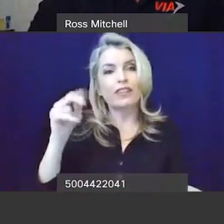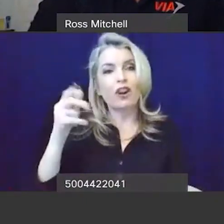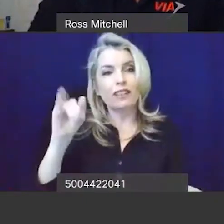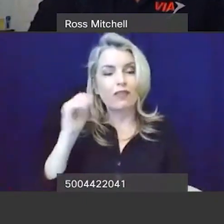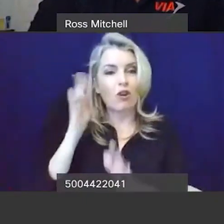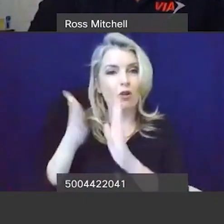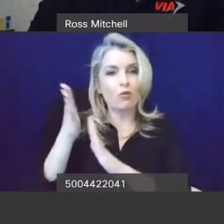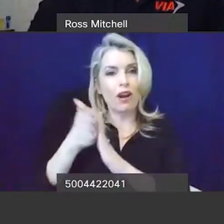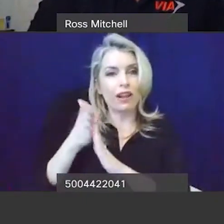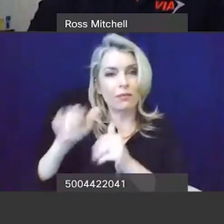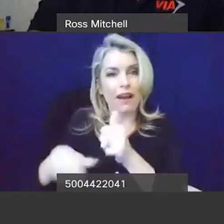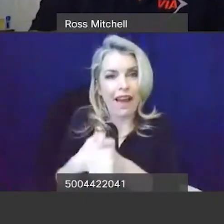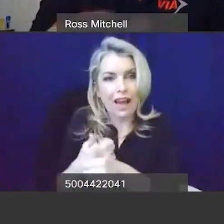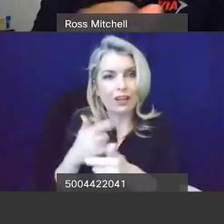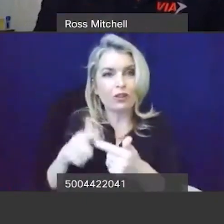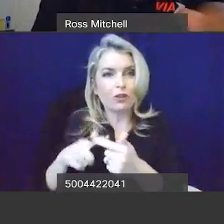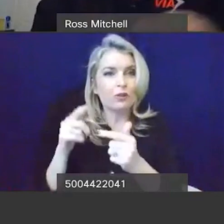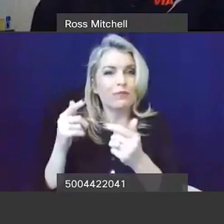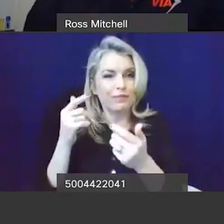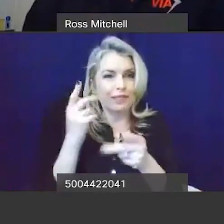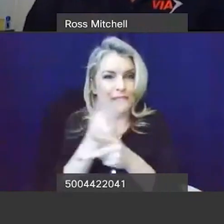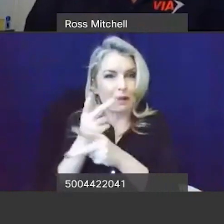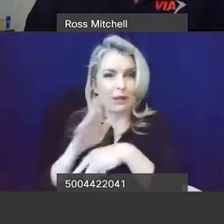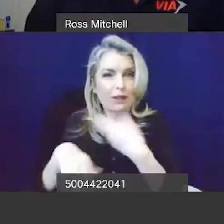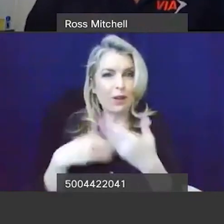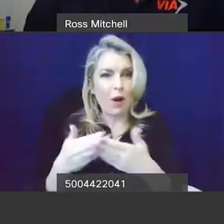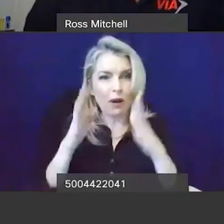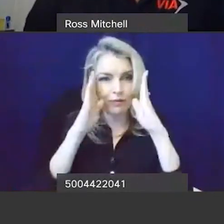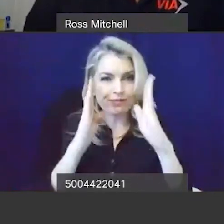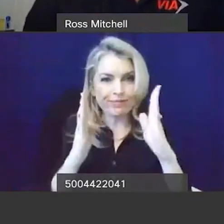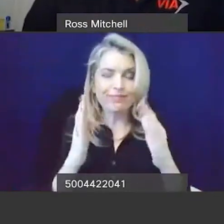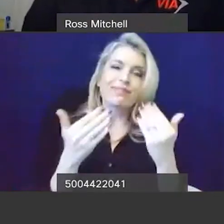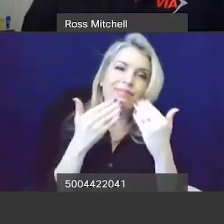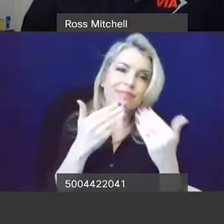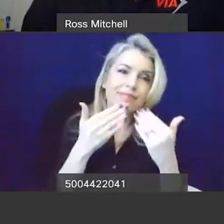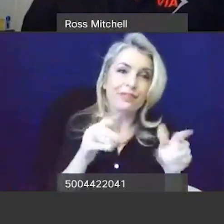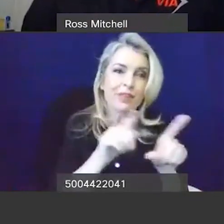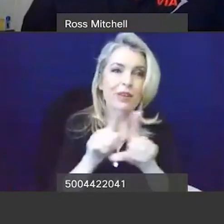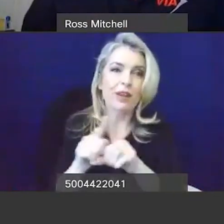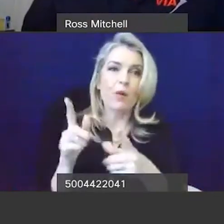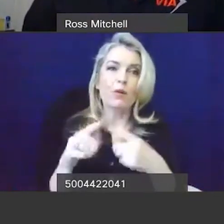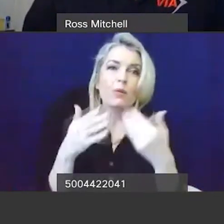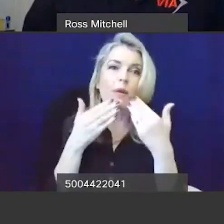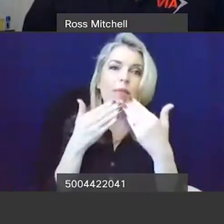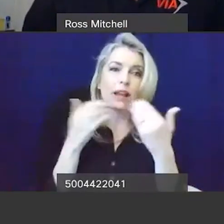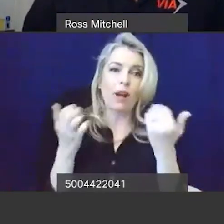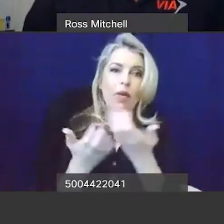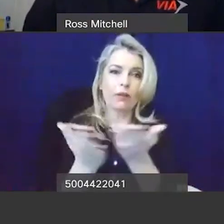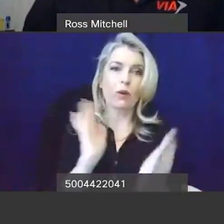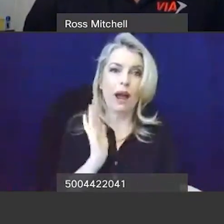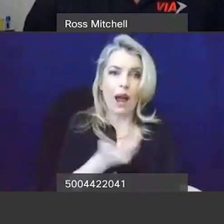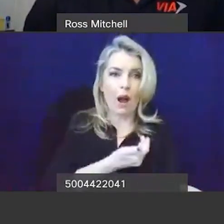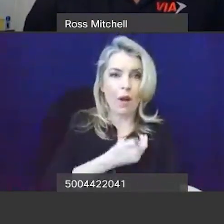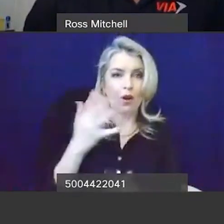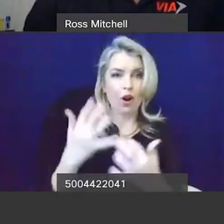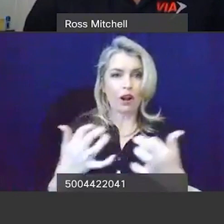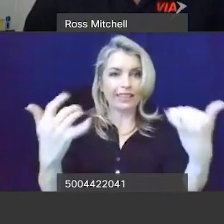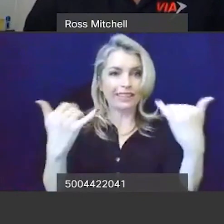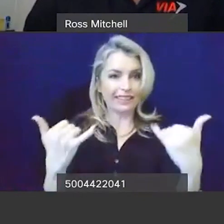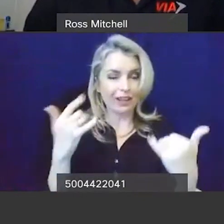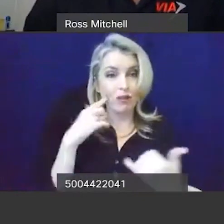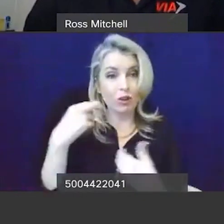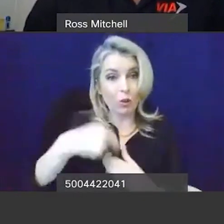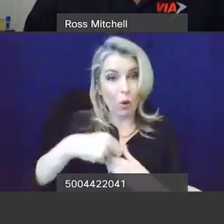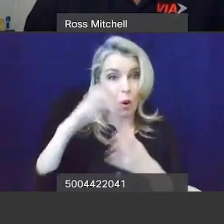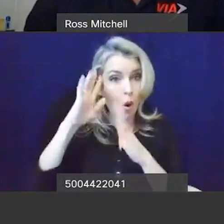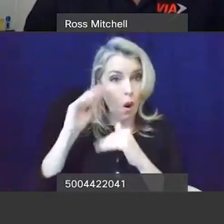behind the scenes. He keeps us all in line. Most especially, I want to thank you, our audience today, for joining us. We hope you